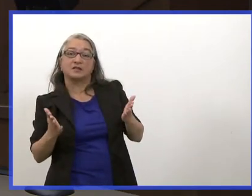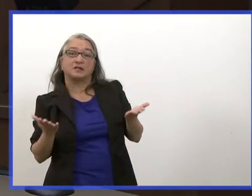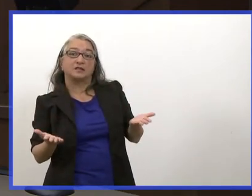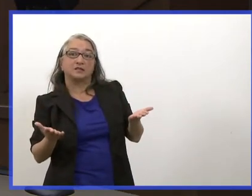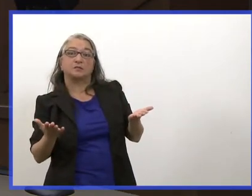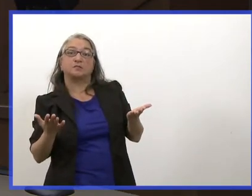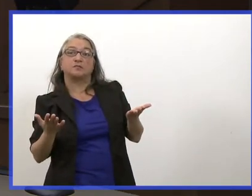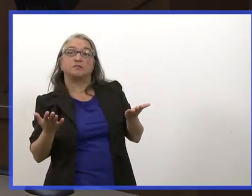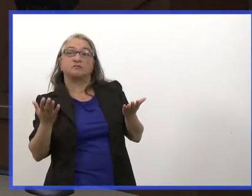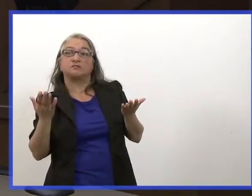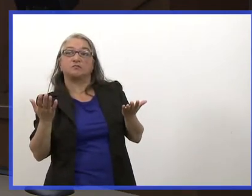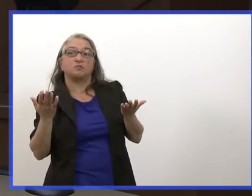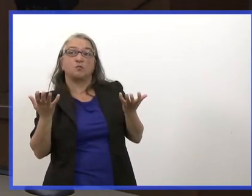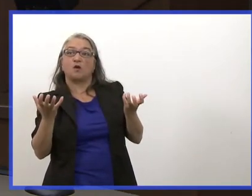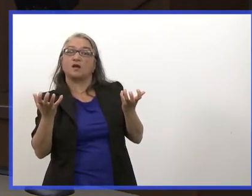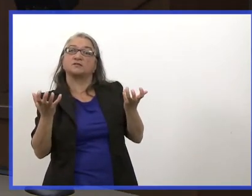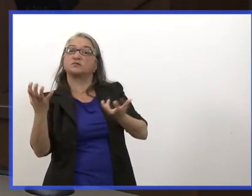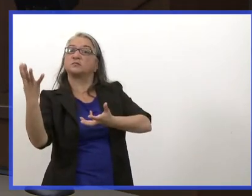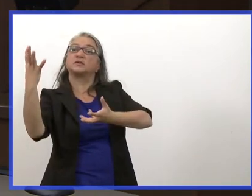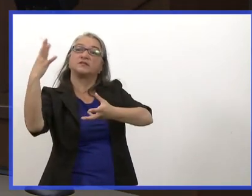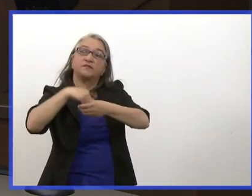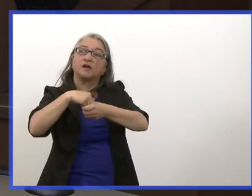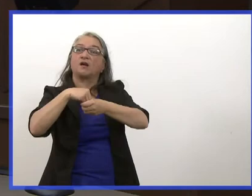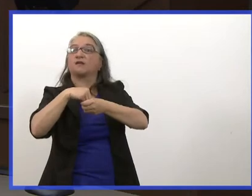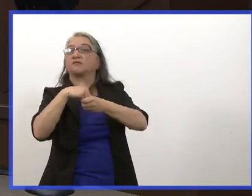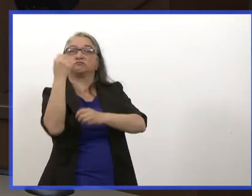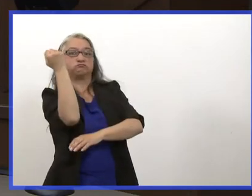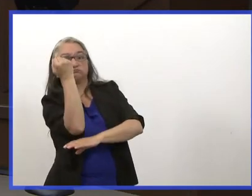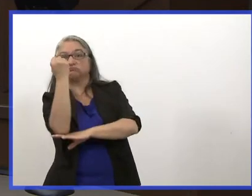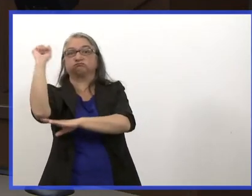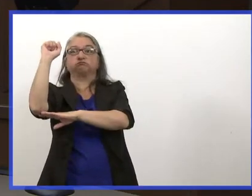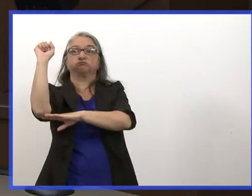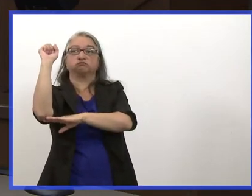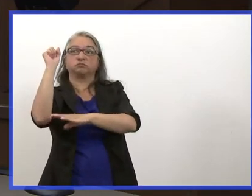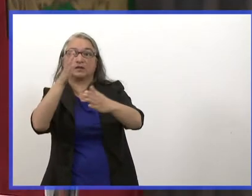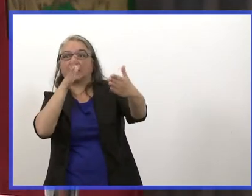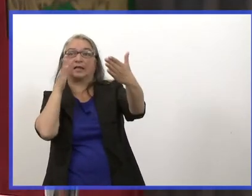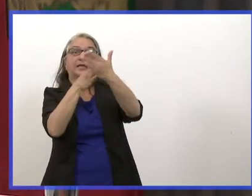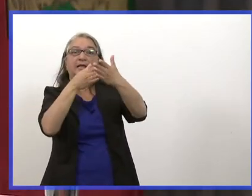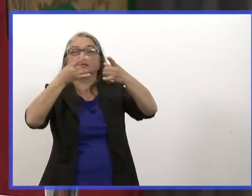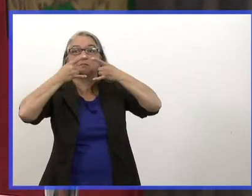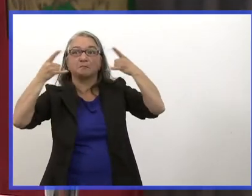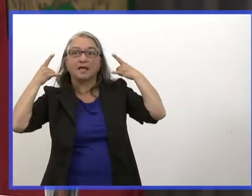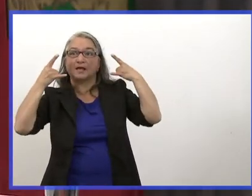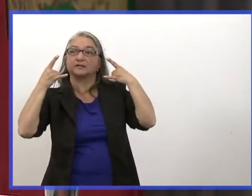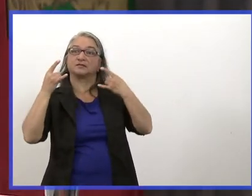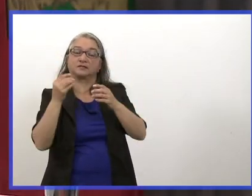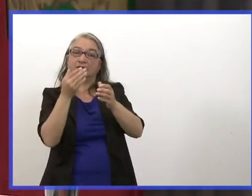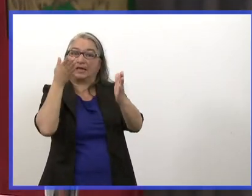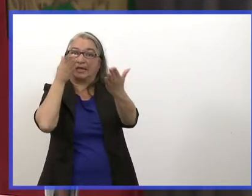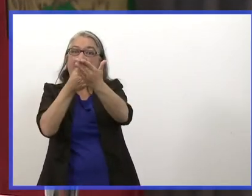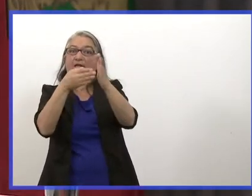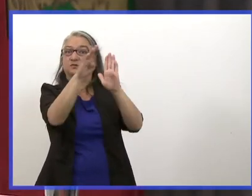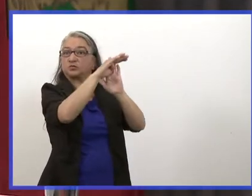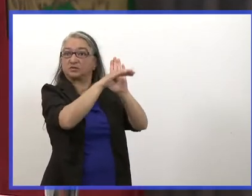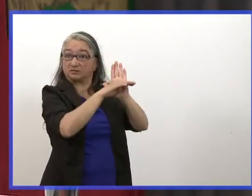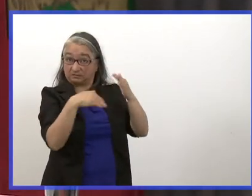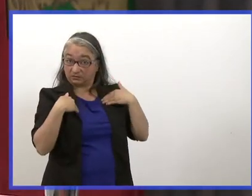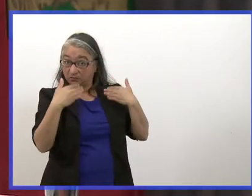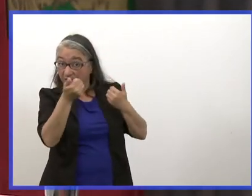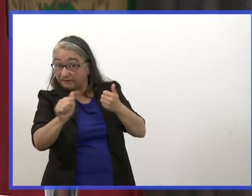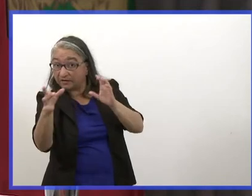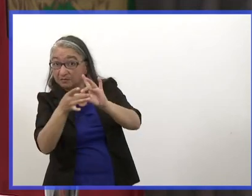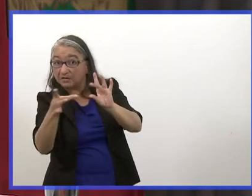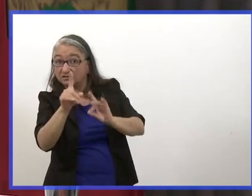anti-restriction rally in Winnipeg or anywhere in the province. Well, my message has been pretty simple, Clay,